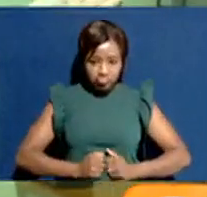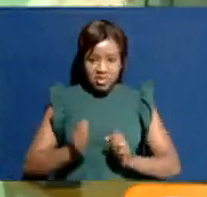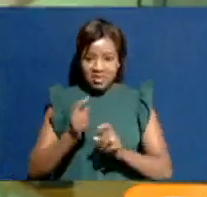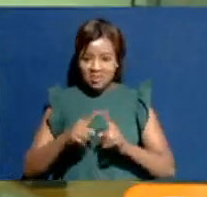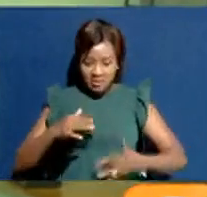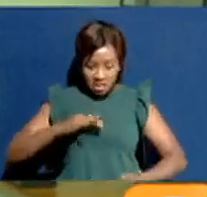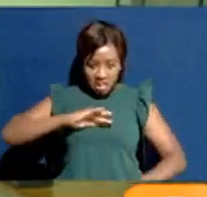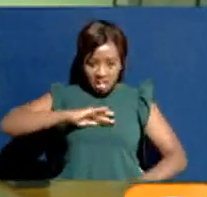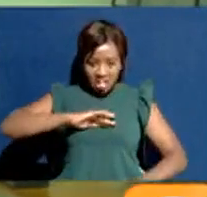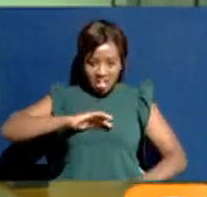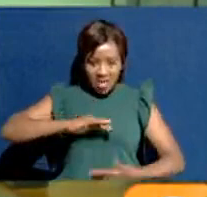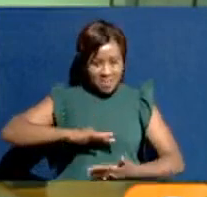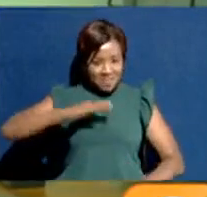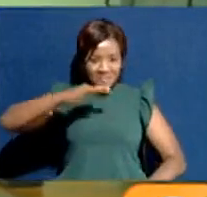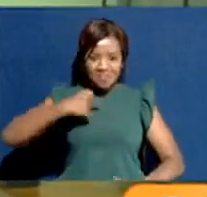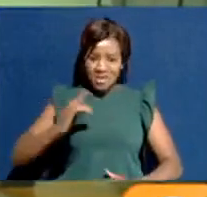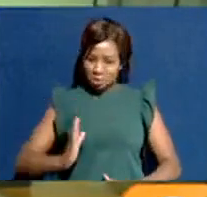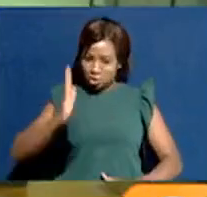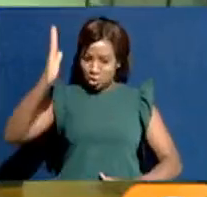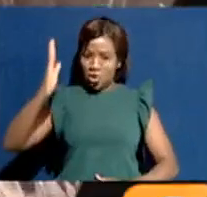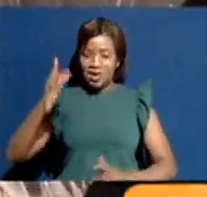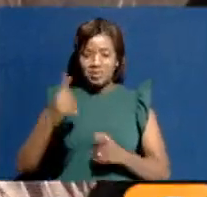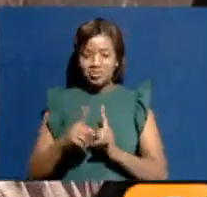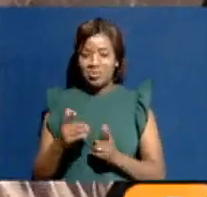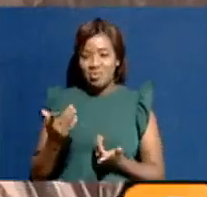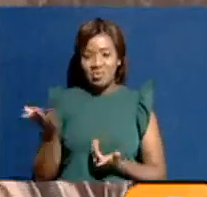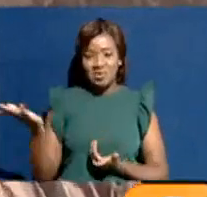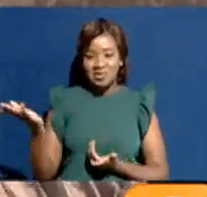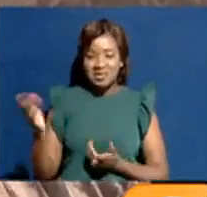fit. And so those kind of things, we can only do them for babies.